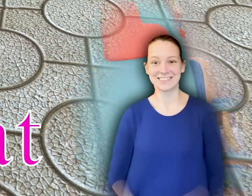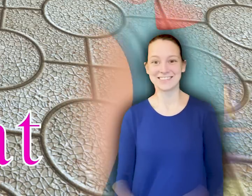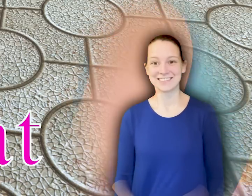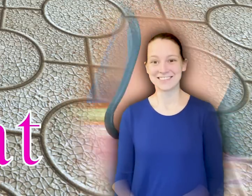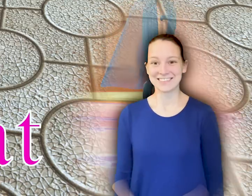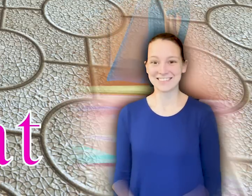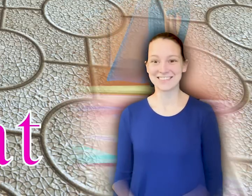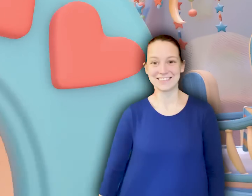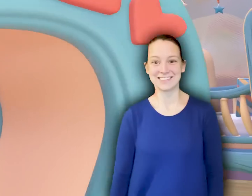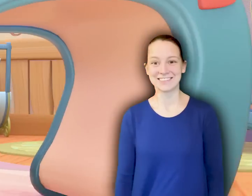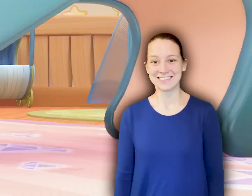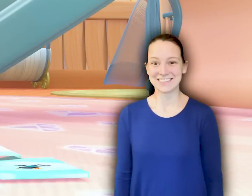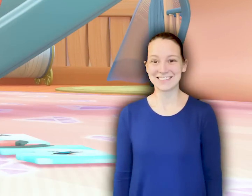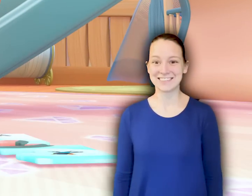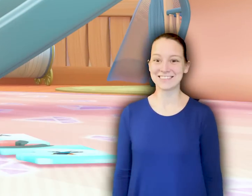kitty